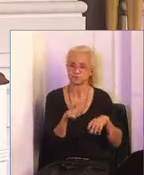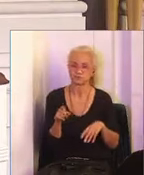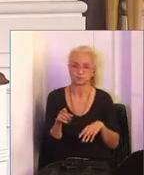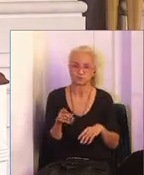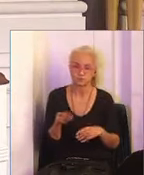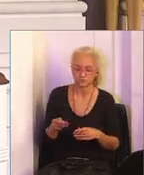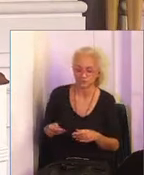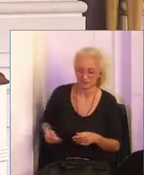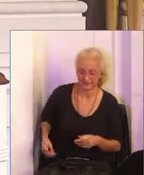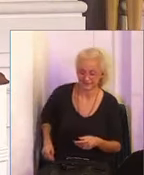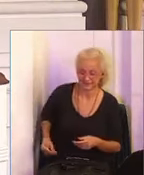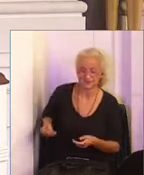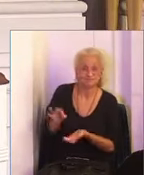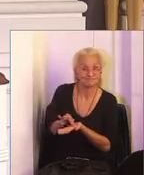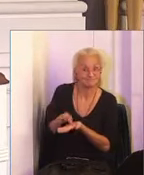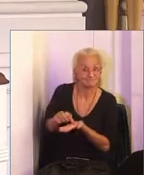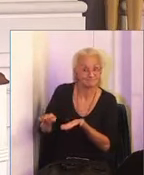Tithing is an action,